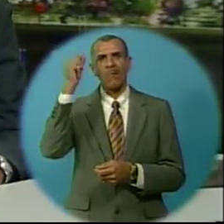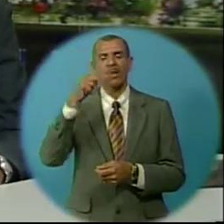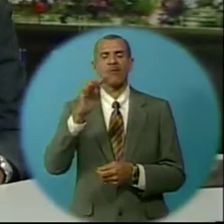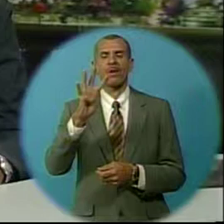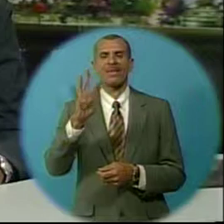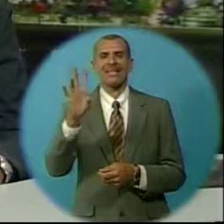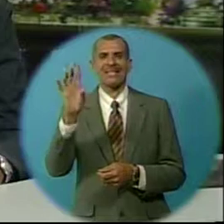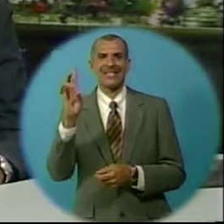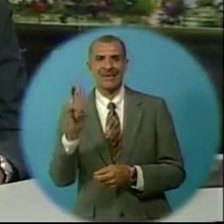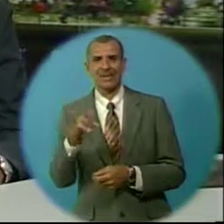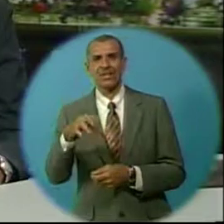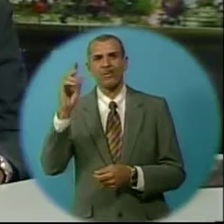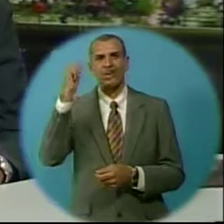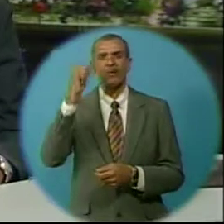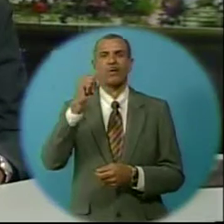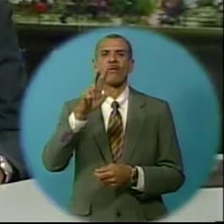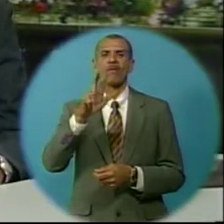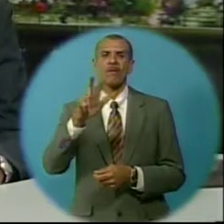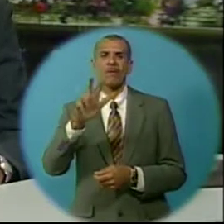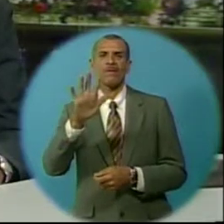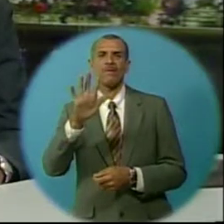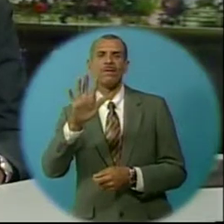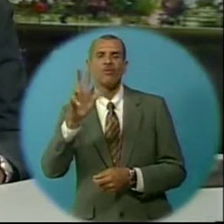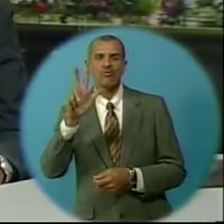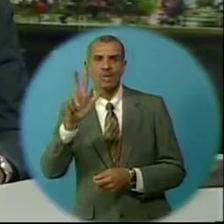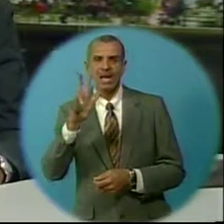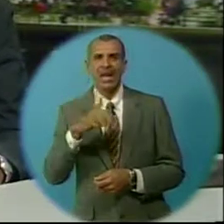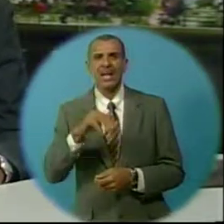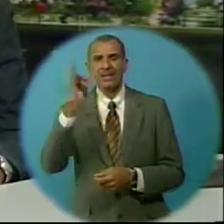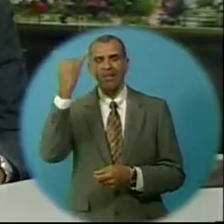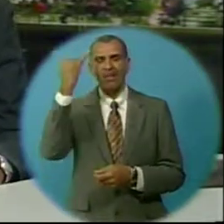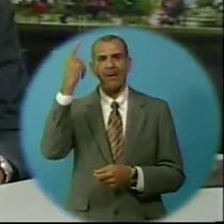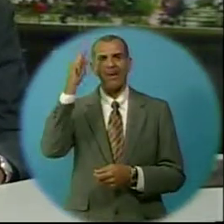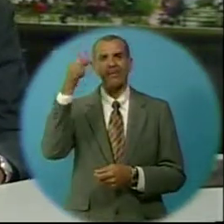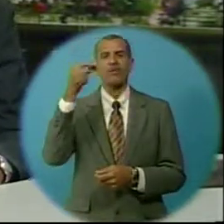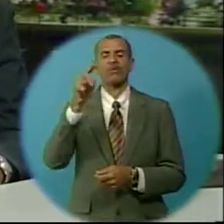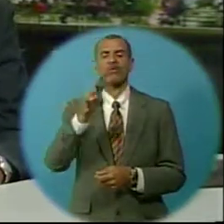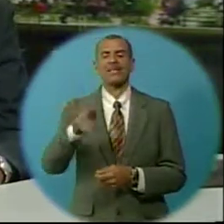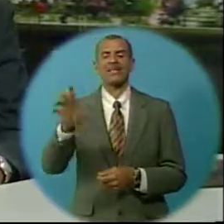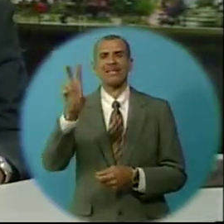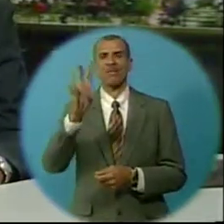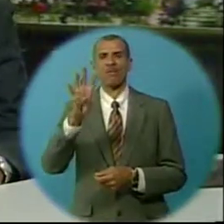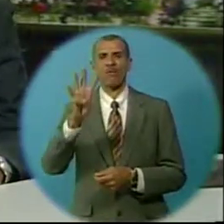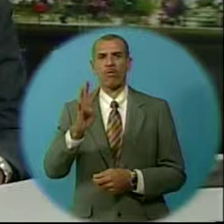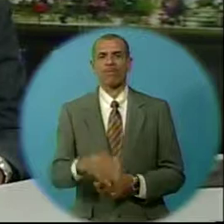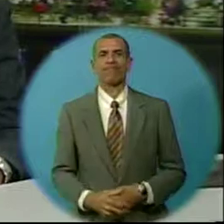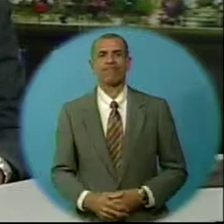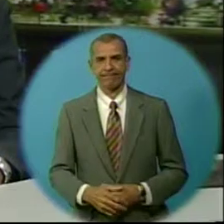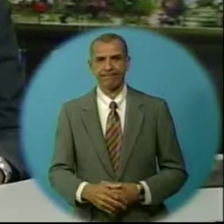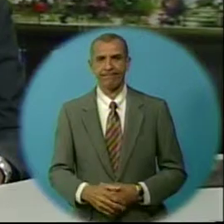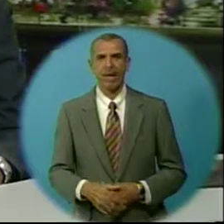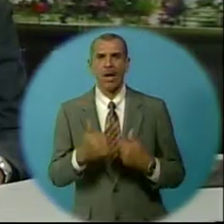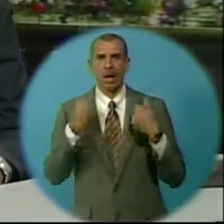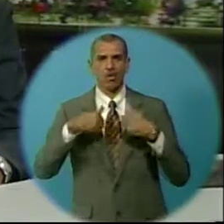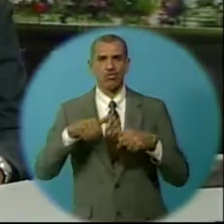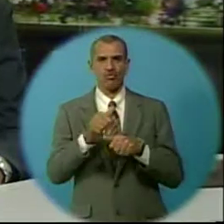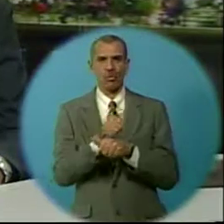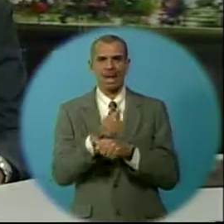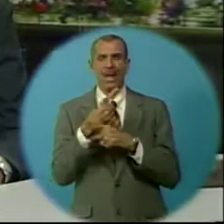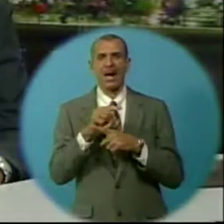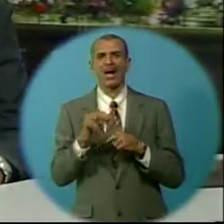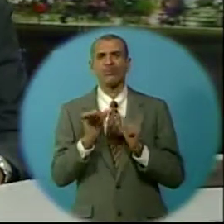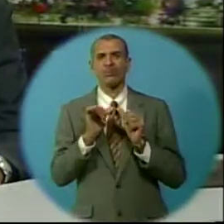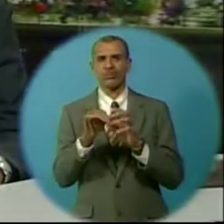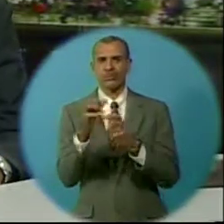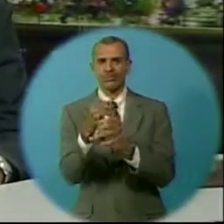Searles took 2 for 53 and Jamar Griffith 2 for 74. Further afield, Australia regained the